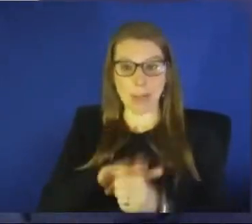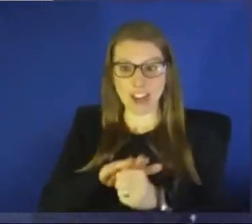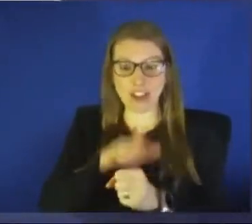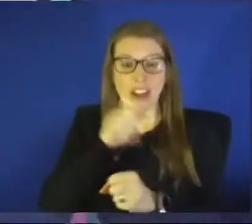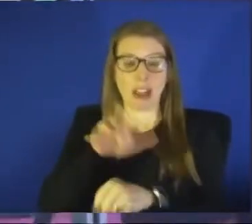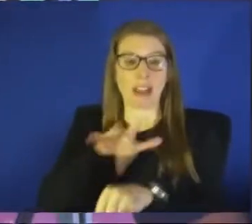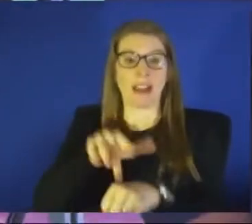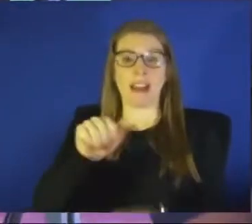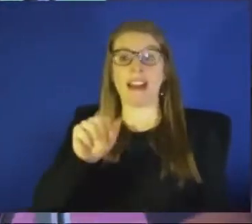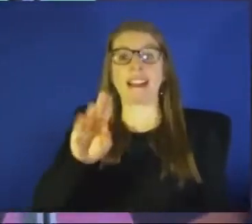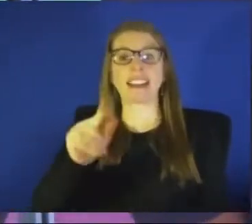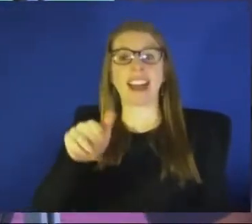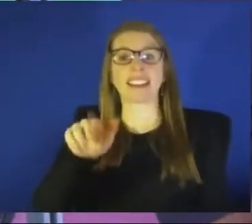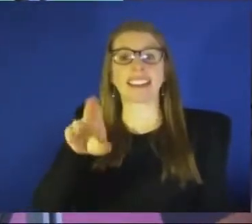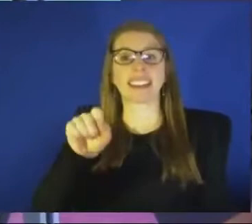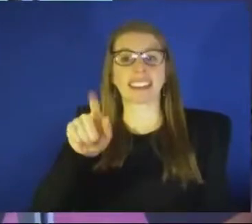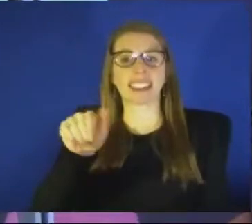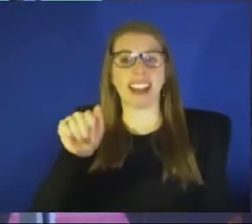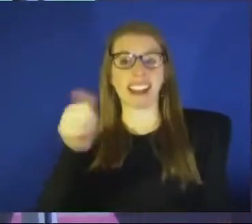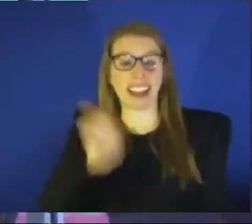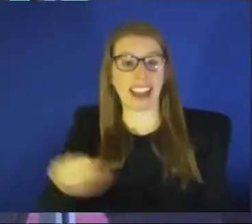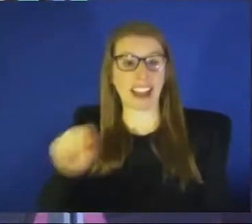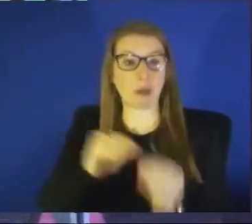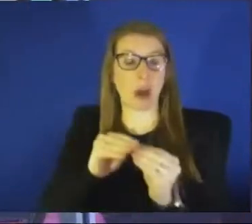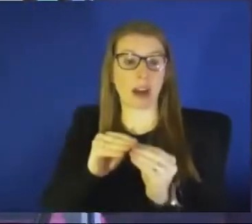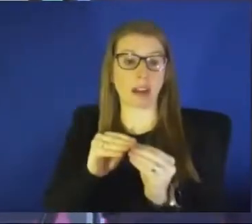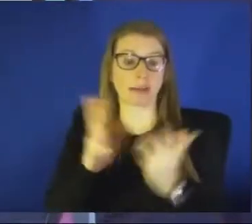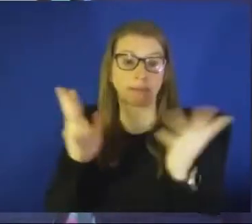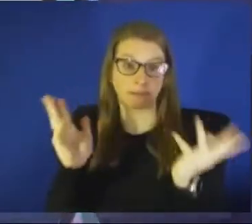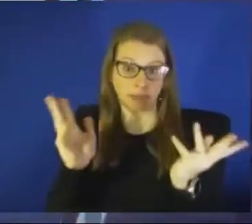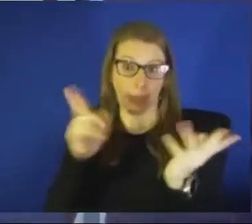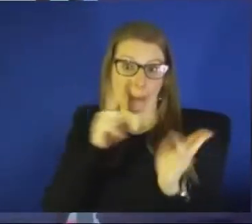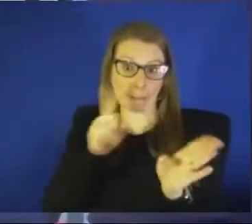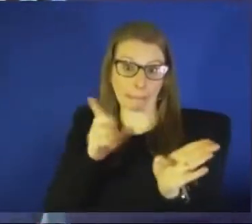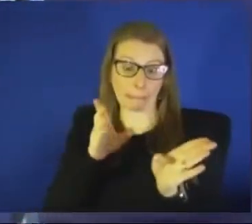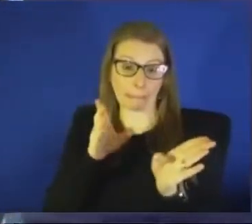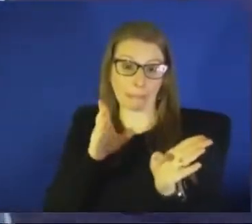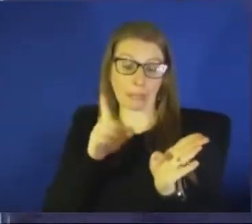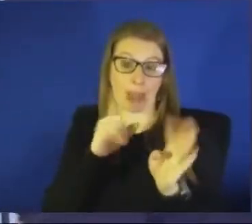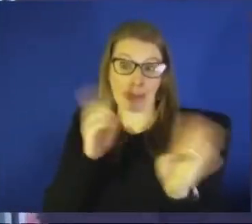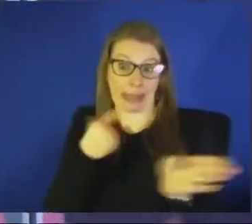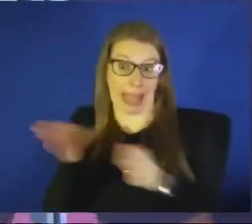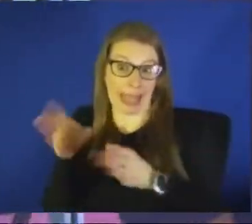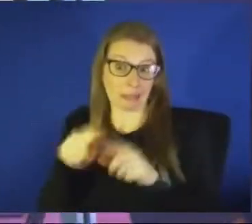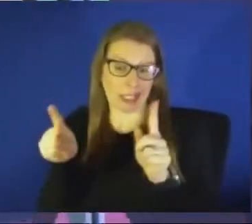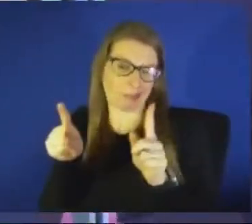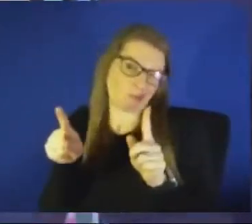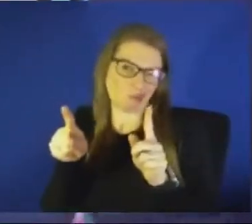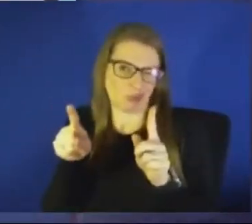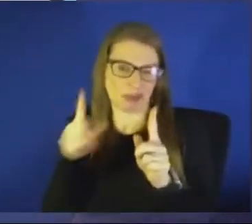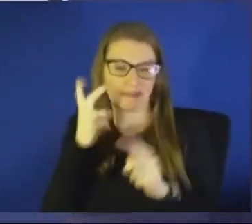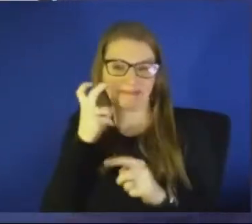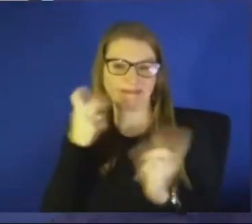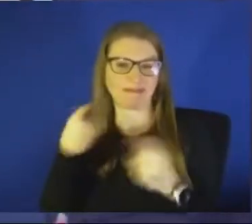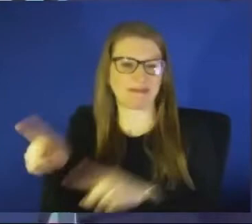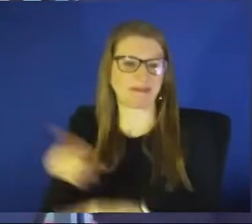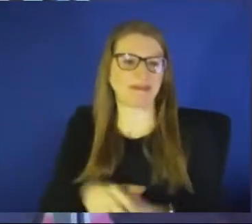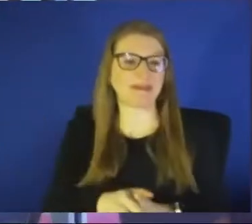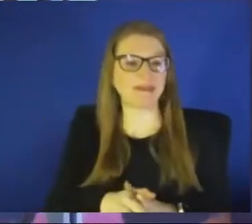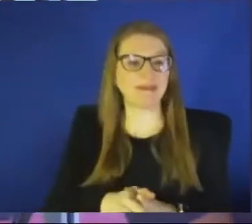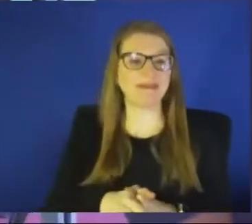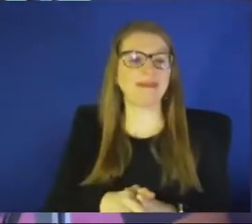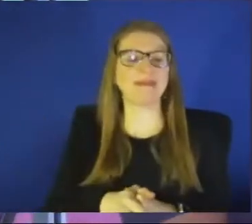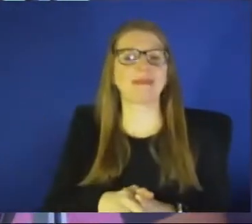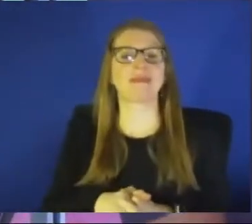soon. So just as a fan, hopefully. Exactly. Yes. Would that be fun? Okay. So let's just start out. First, help us understand what sports